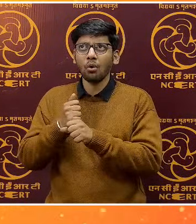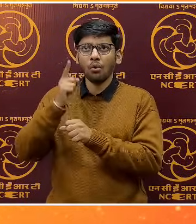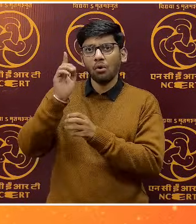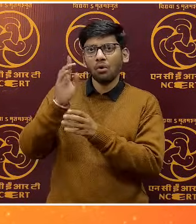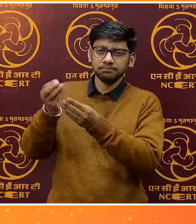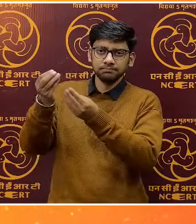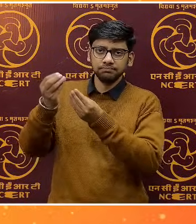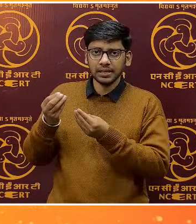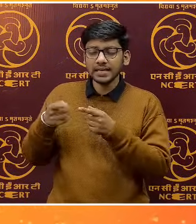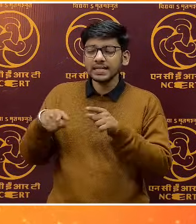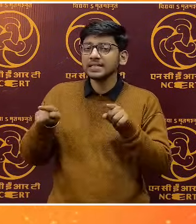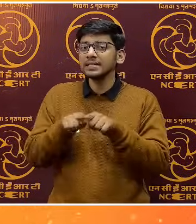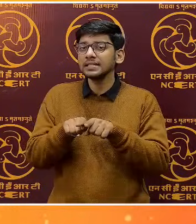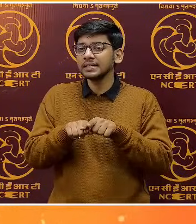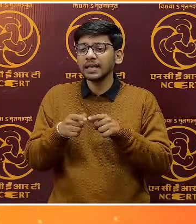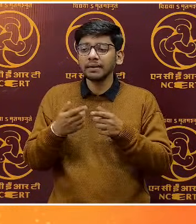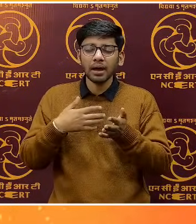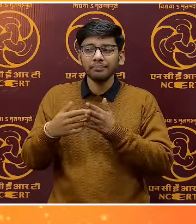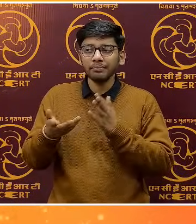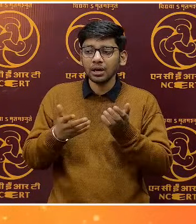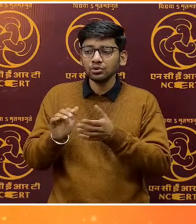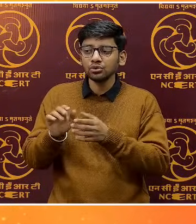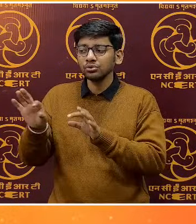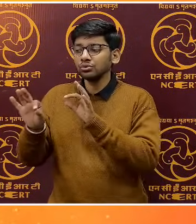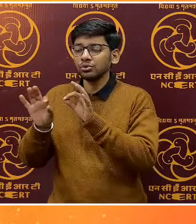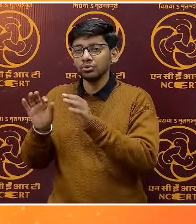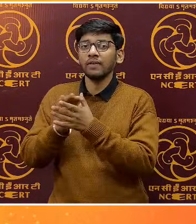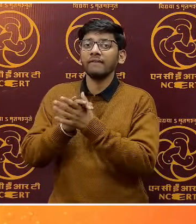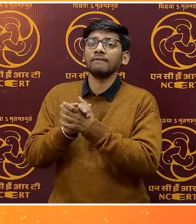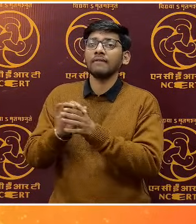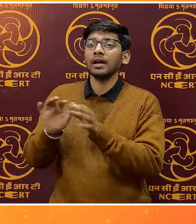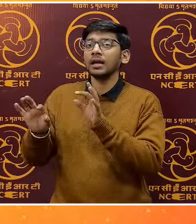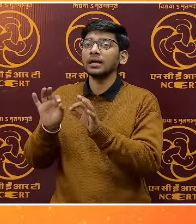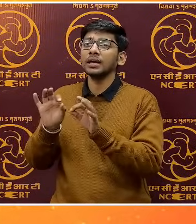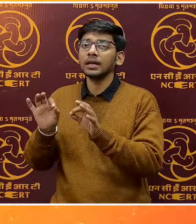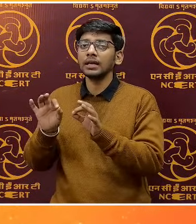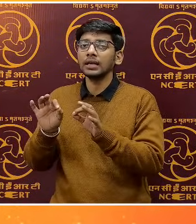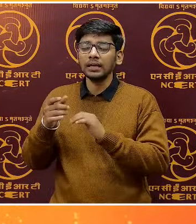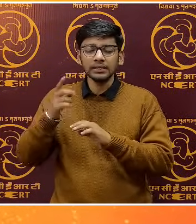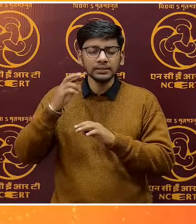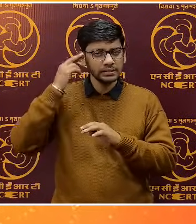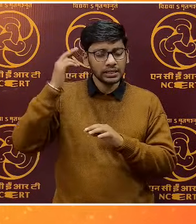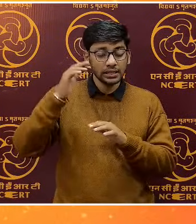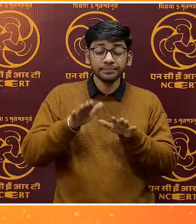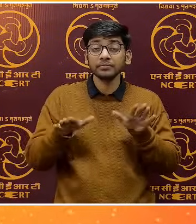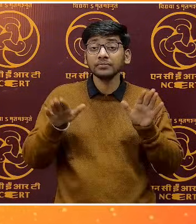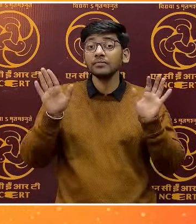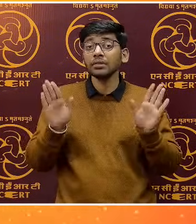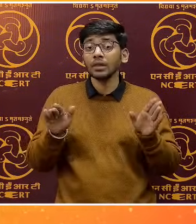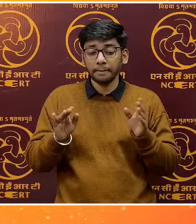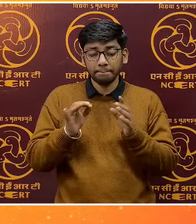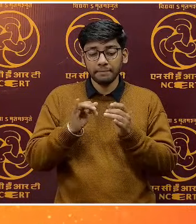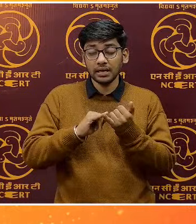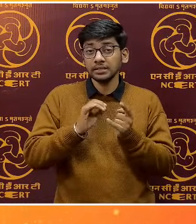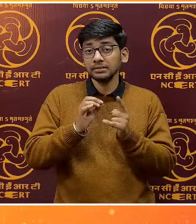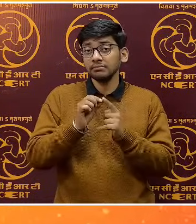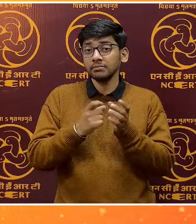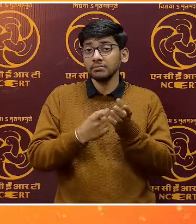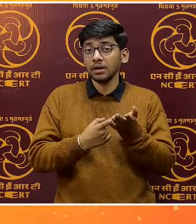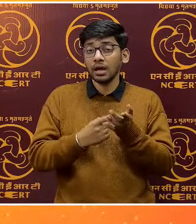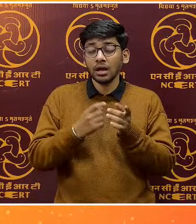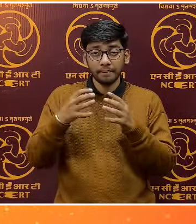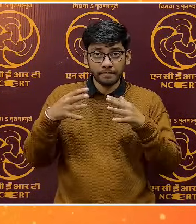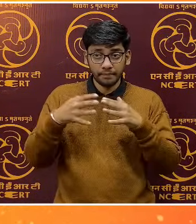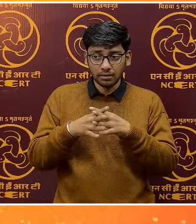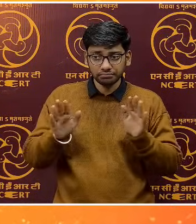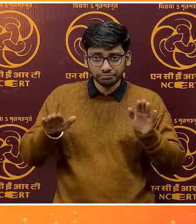talk about this family also, but this is a sparrow family. Okay, we'll talk about a sparrow family, and you can see on the screen